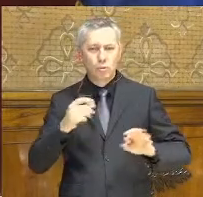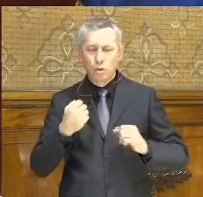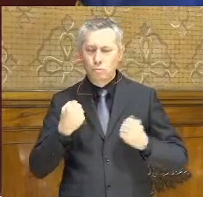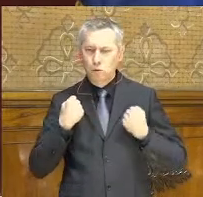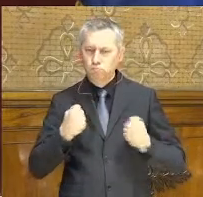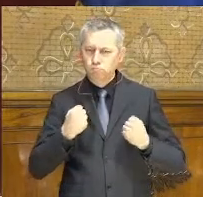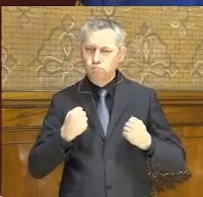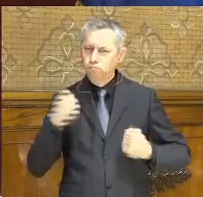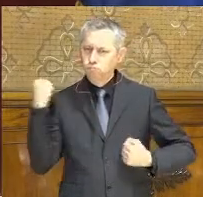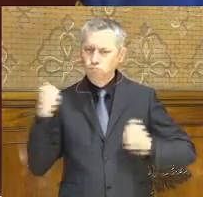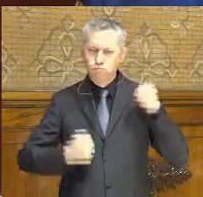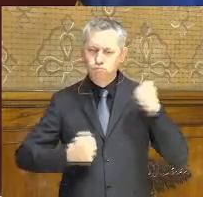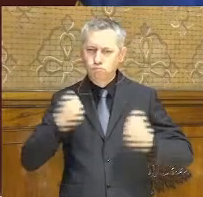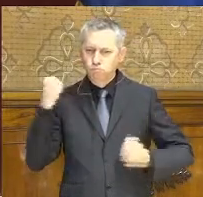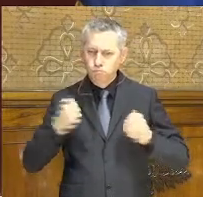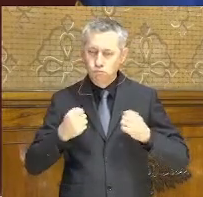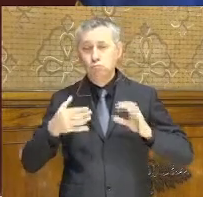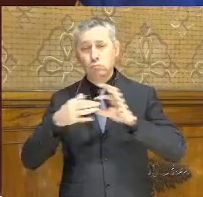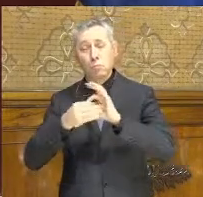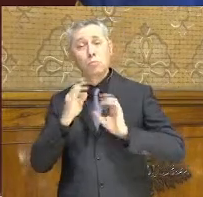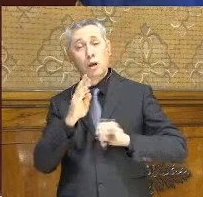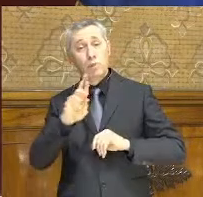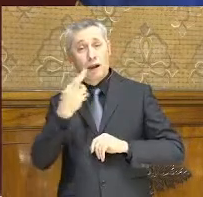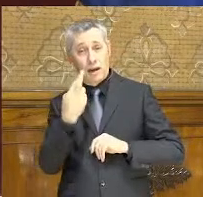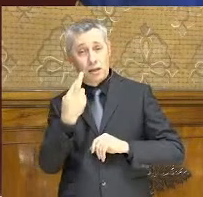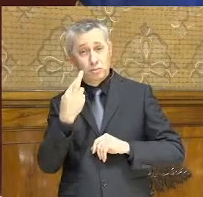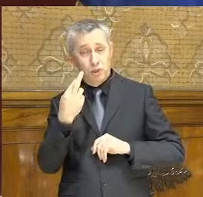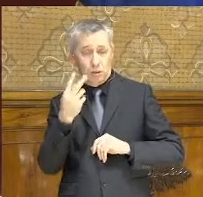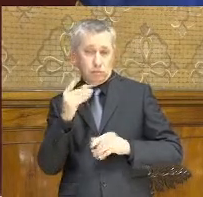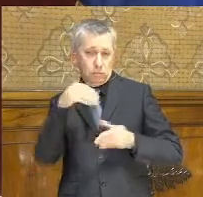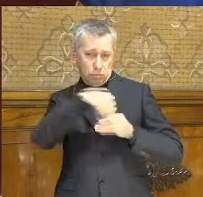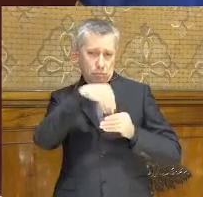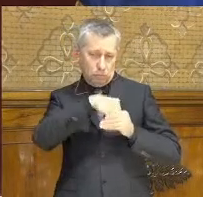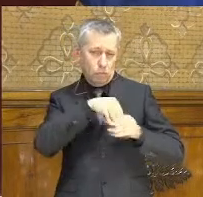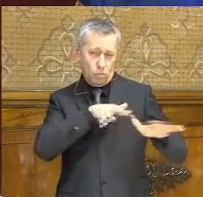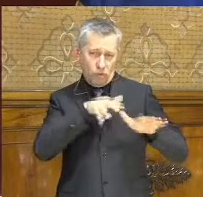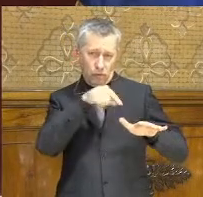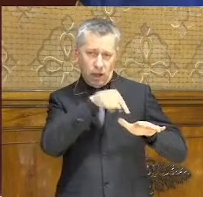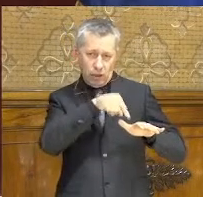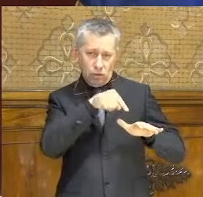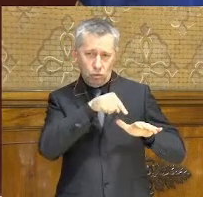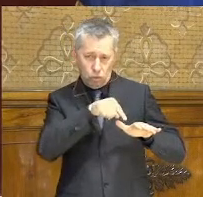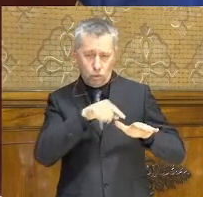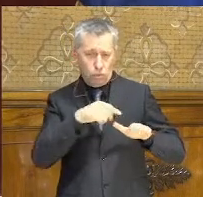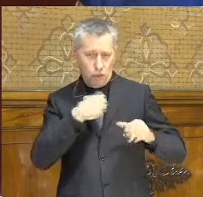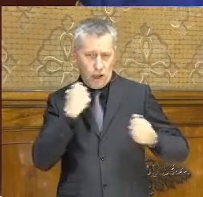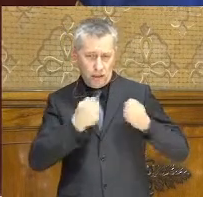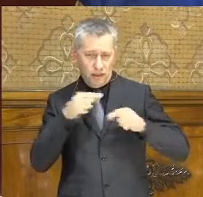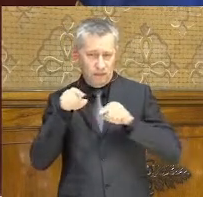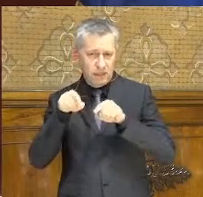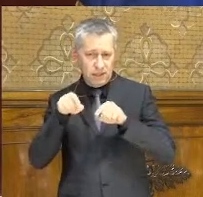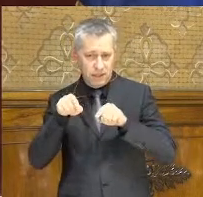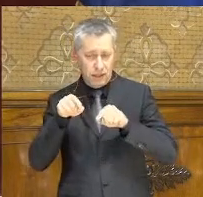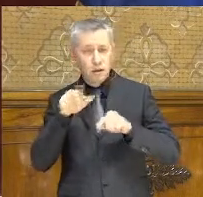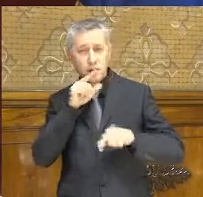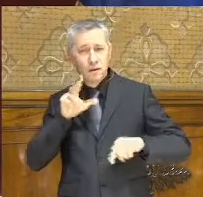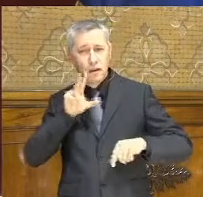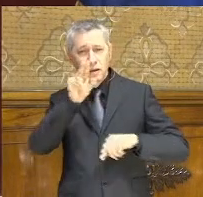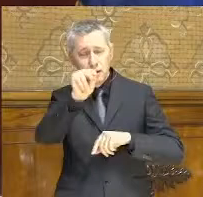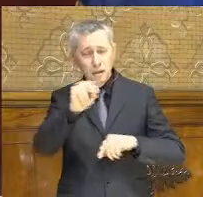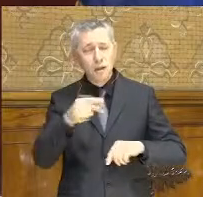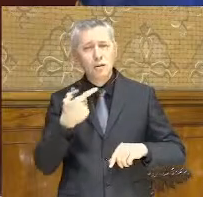in the words of Barbara Ransby, one of its prominent academic activists, suddenly the